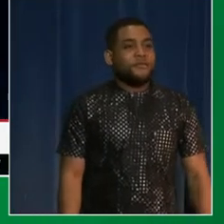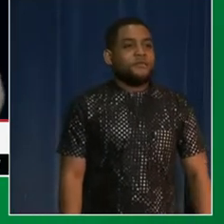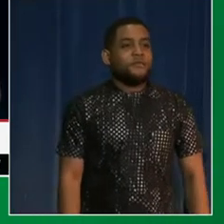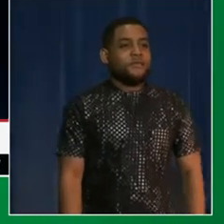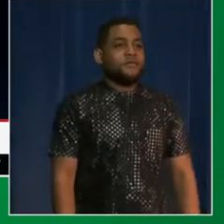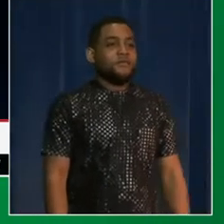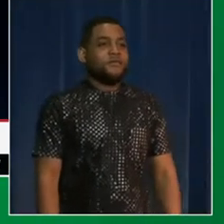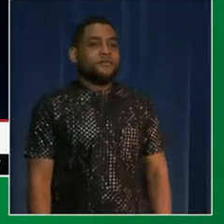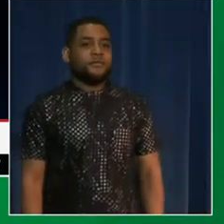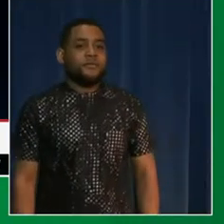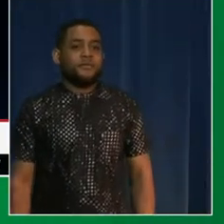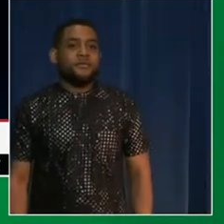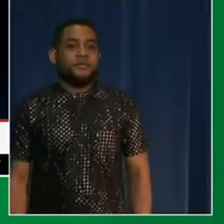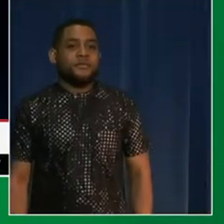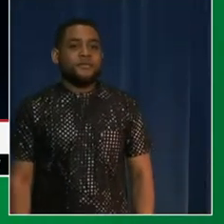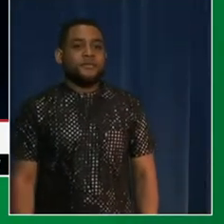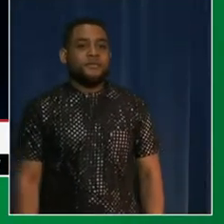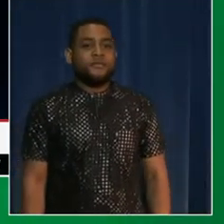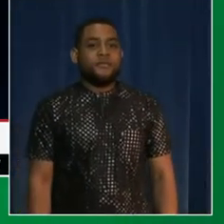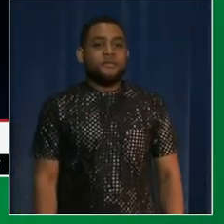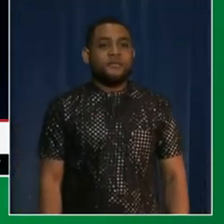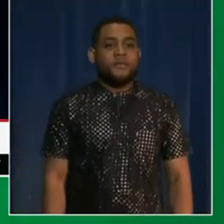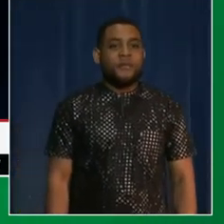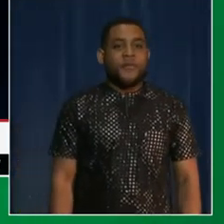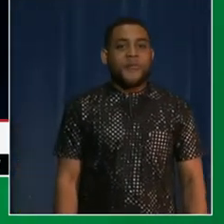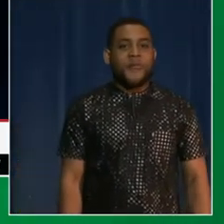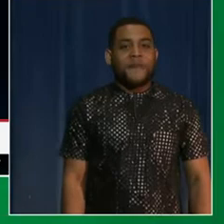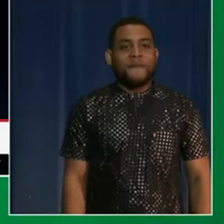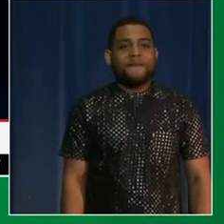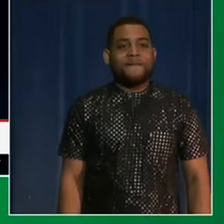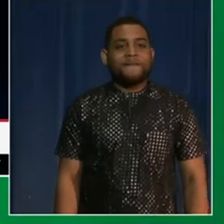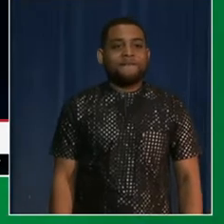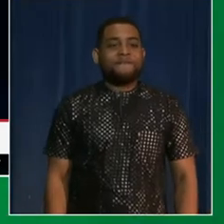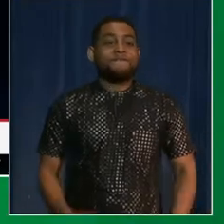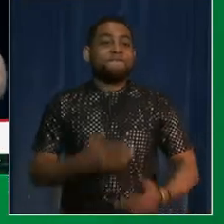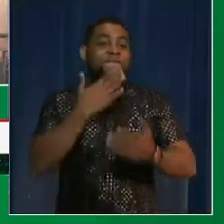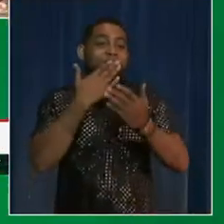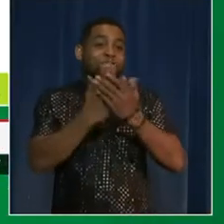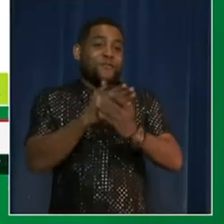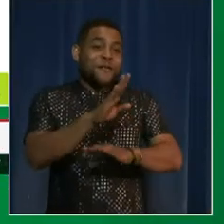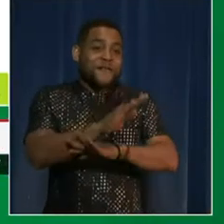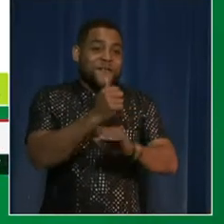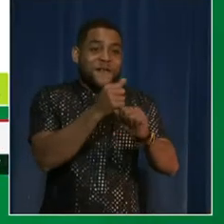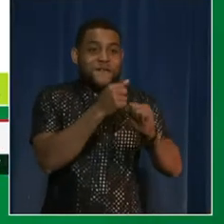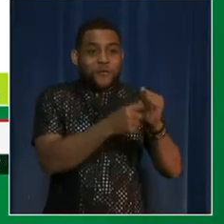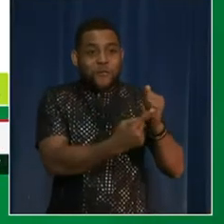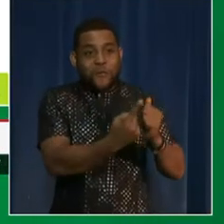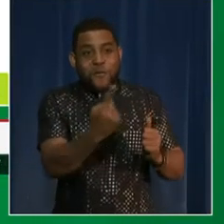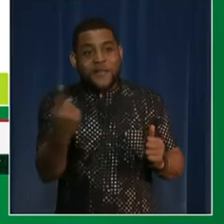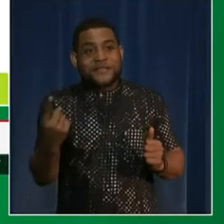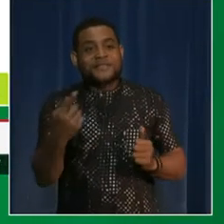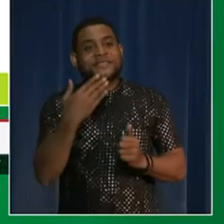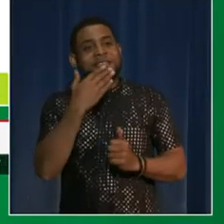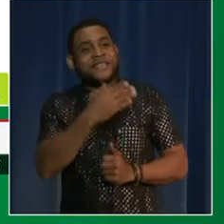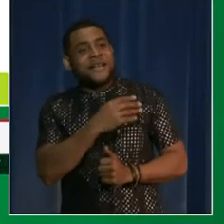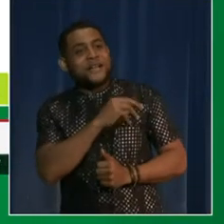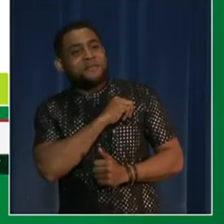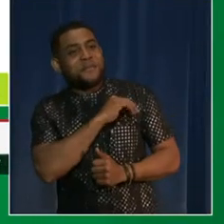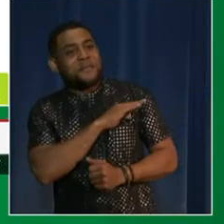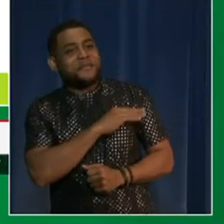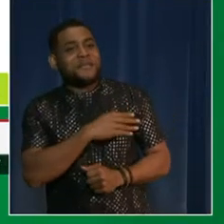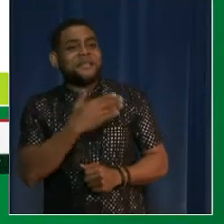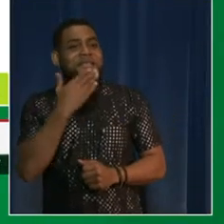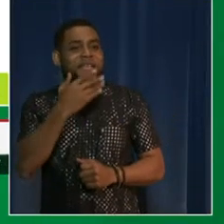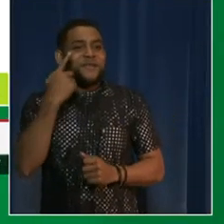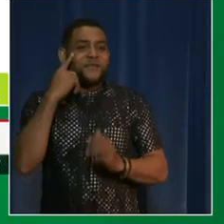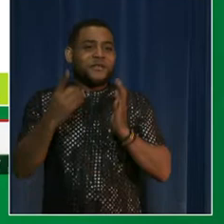Good afternoon, everybody. Thank you, Deputy Mayor. Thank you, Mayor. I know that this is March Madness